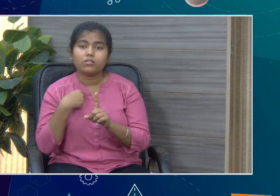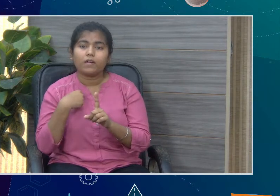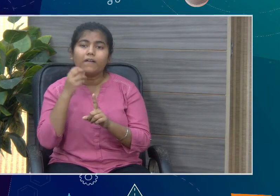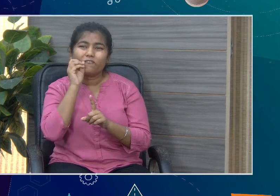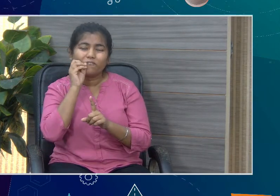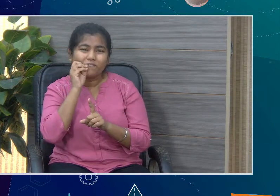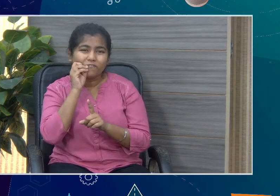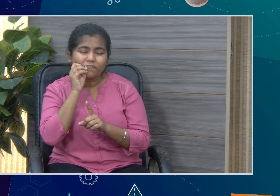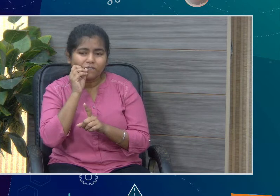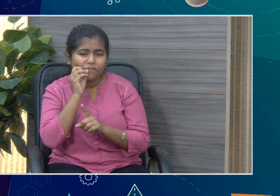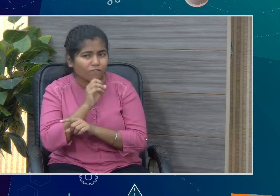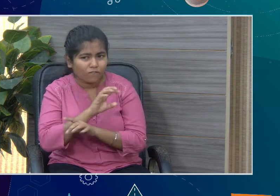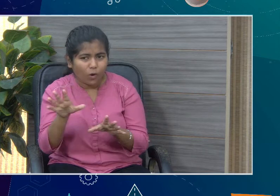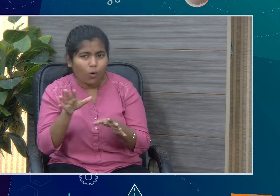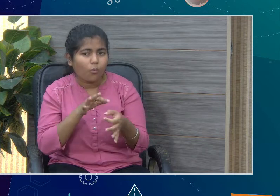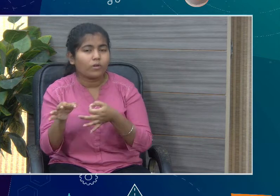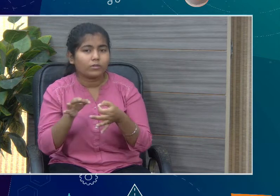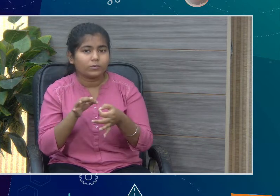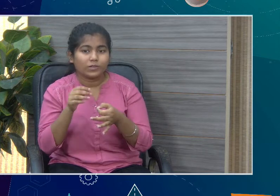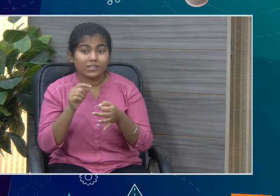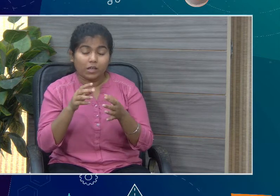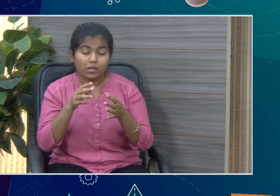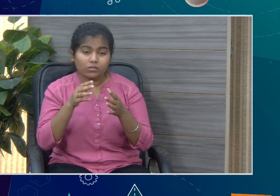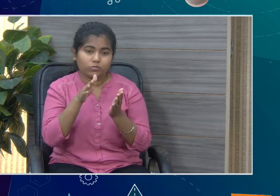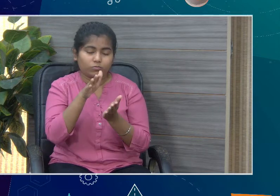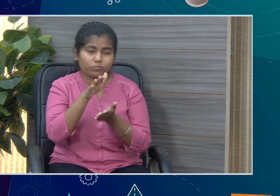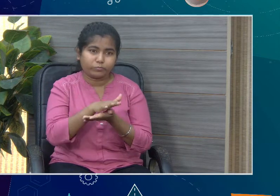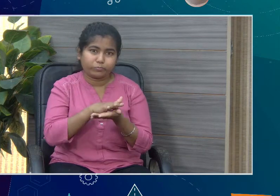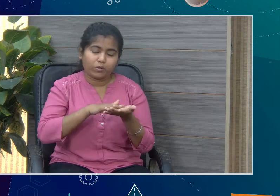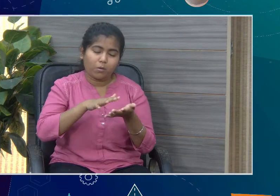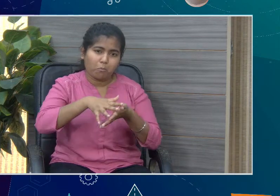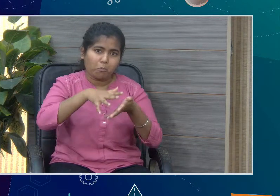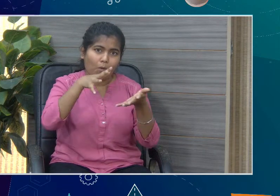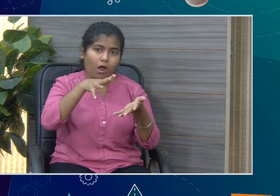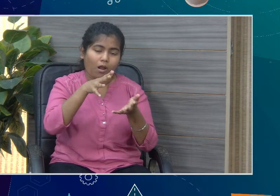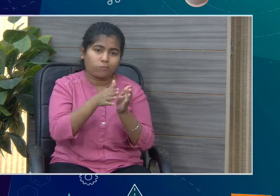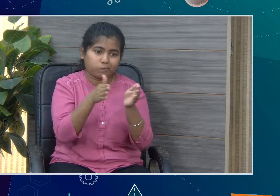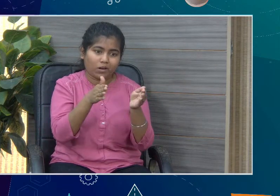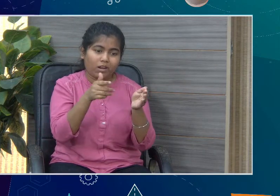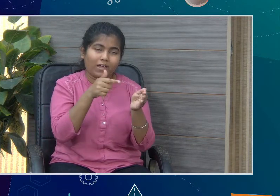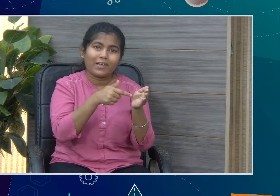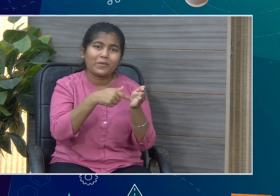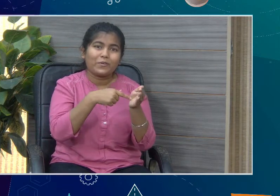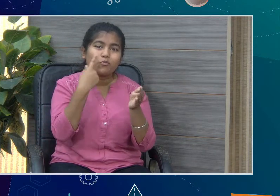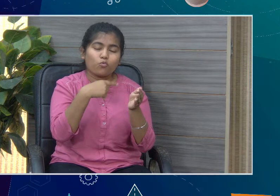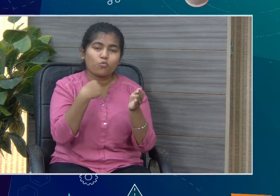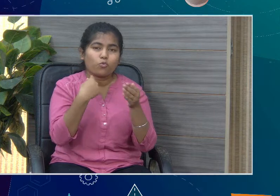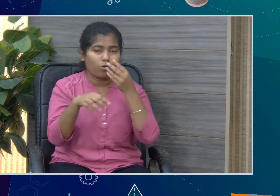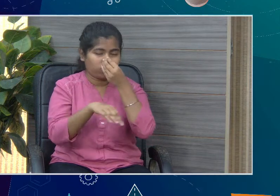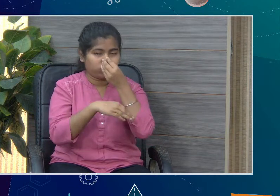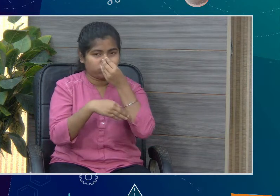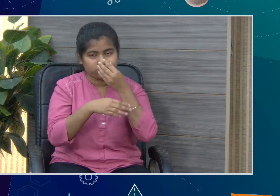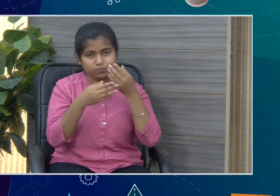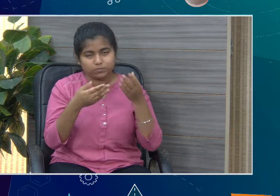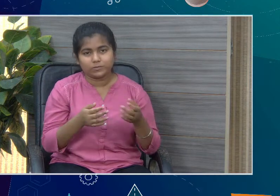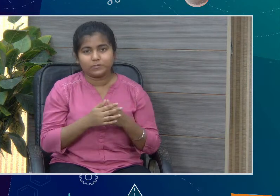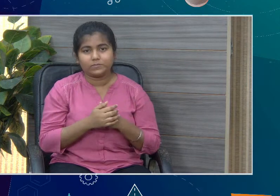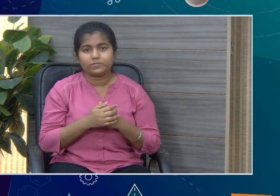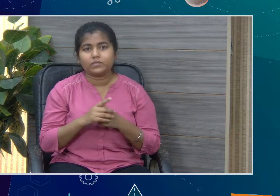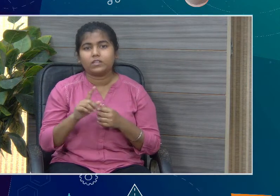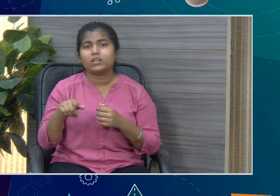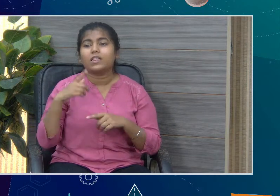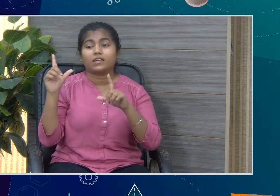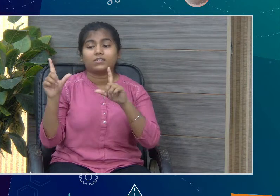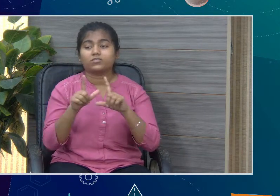inform them that yes, this big one is the footprint of an elephant. And on our next sheet,